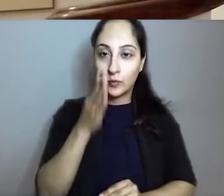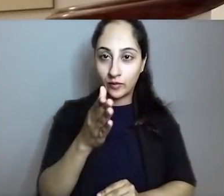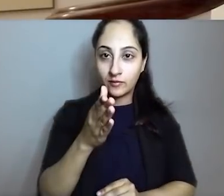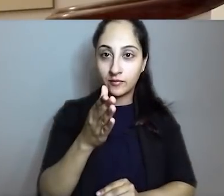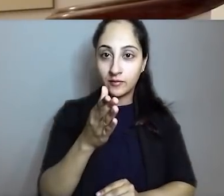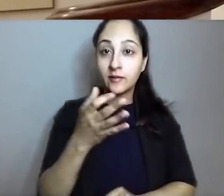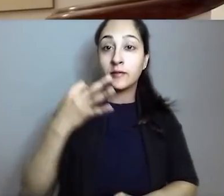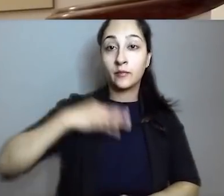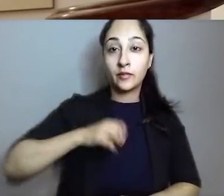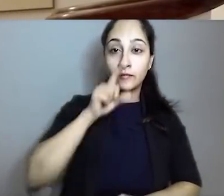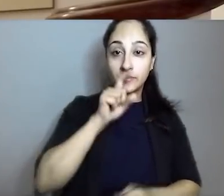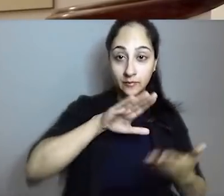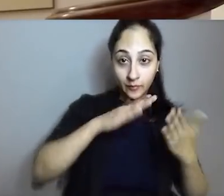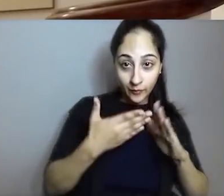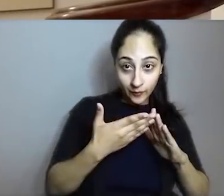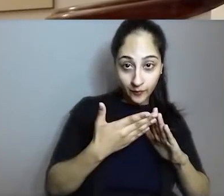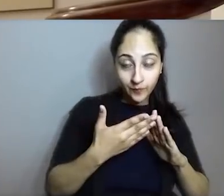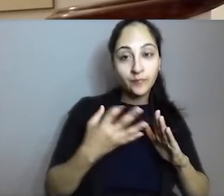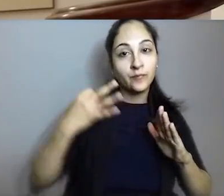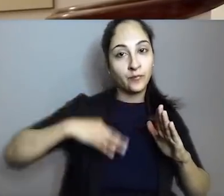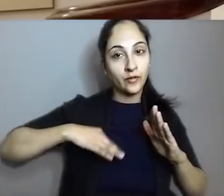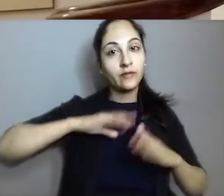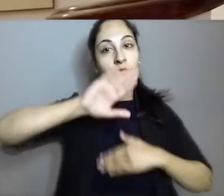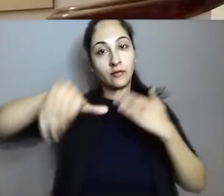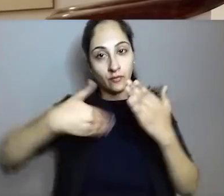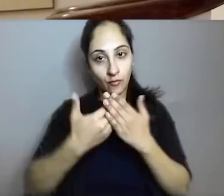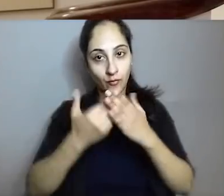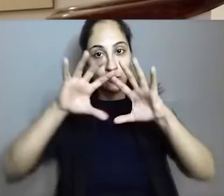the population at large.